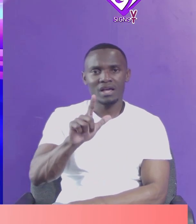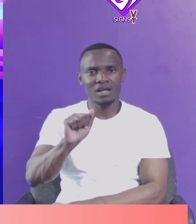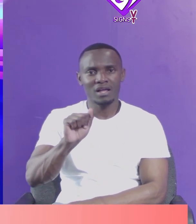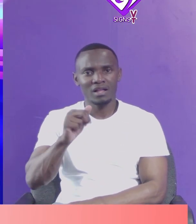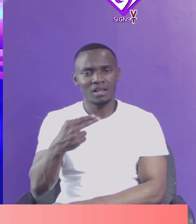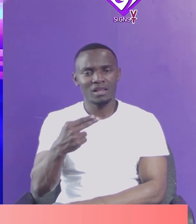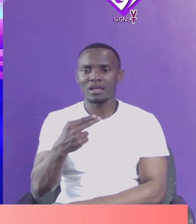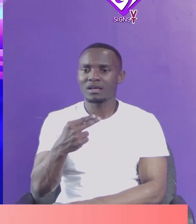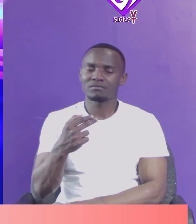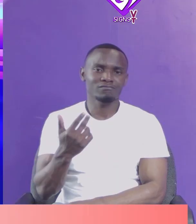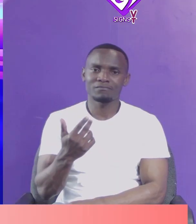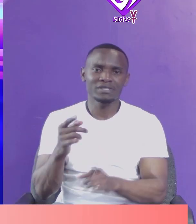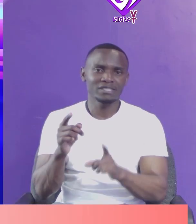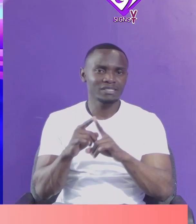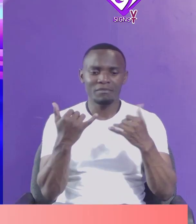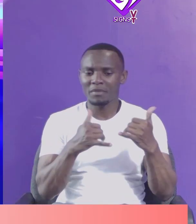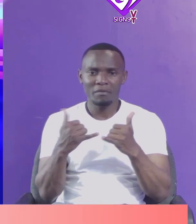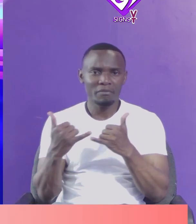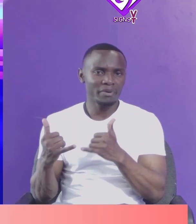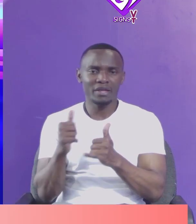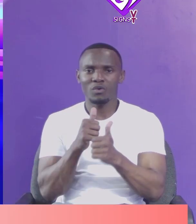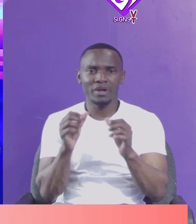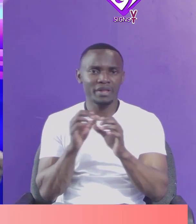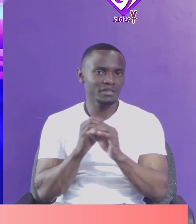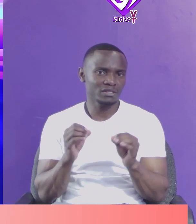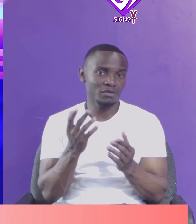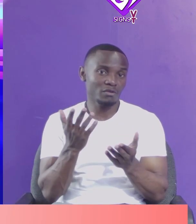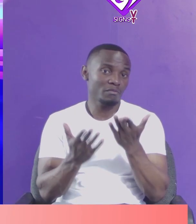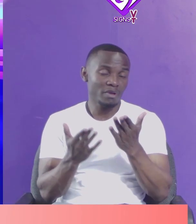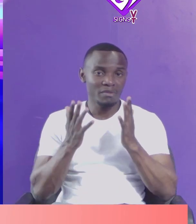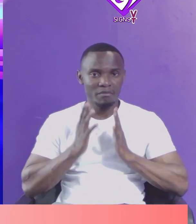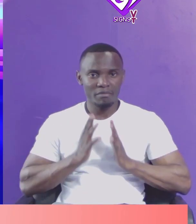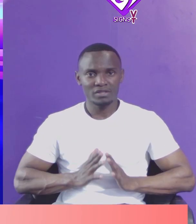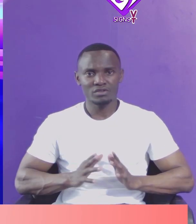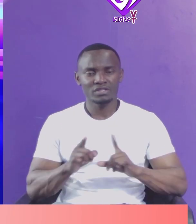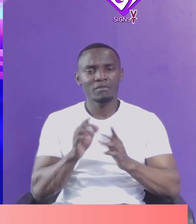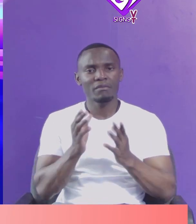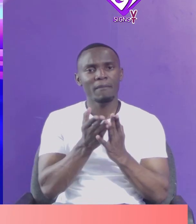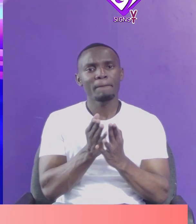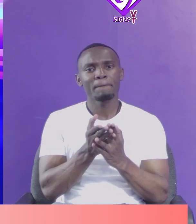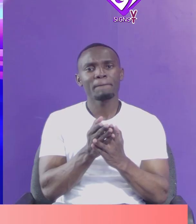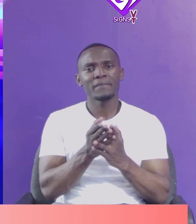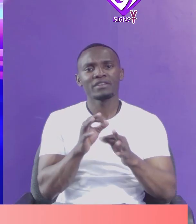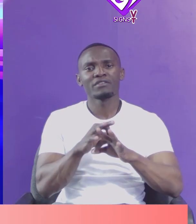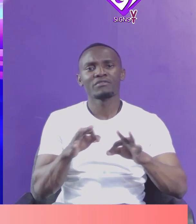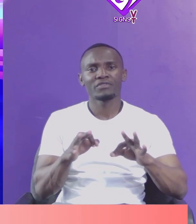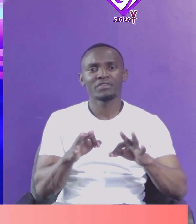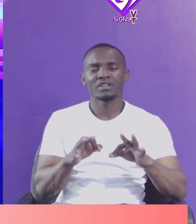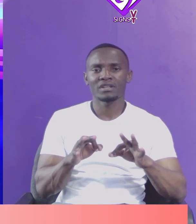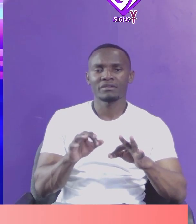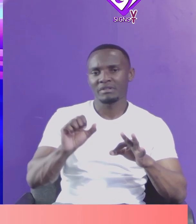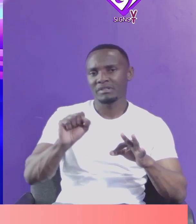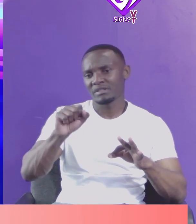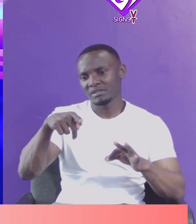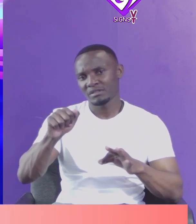spell as of the moment. The key person, their midfielder, what is his name? Spurs, starts with an S. I